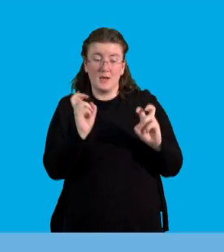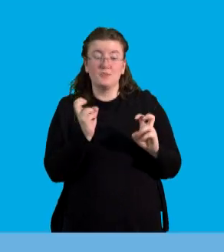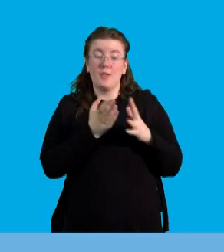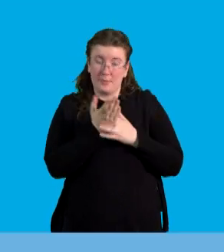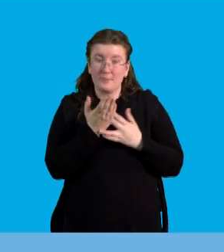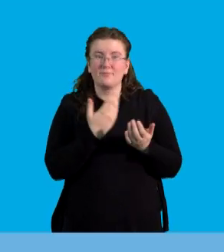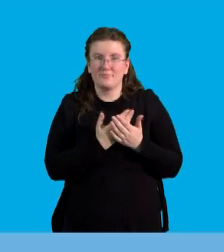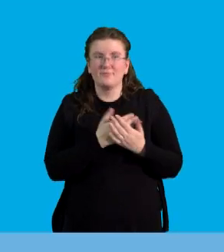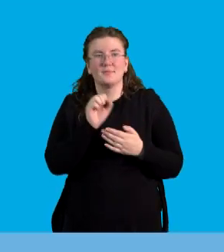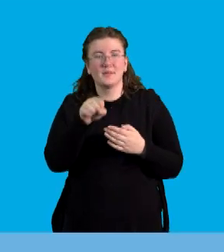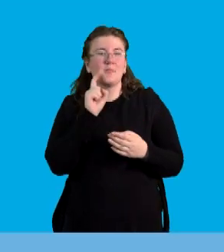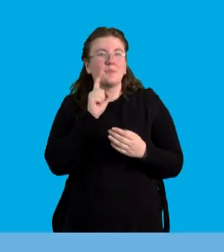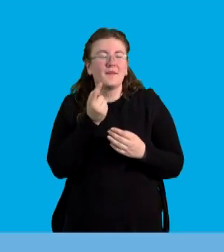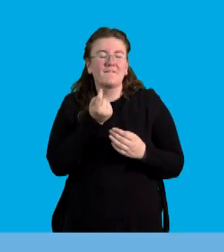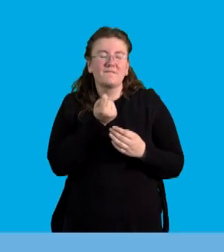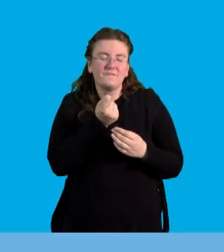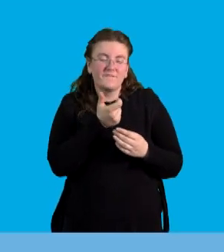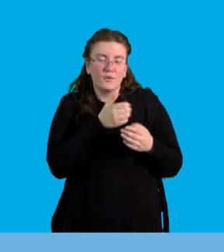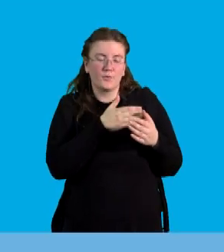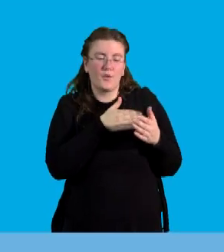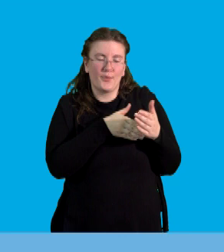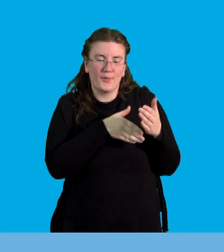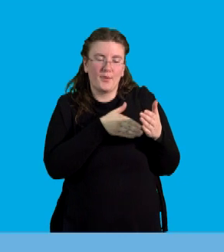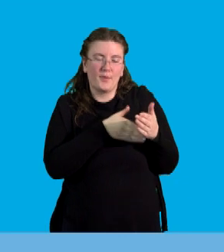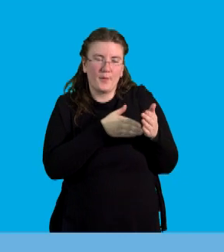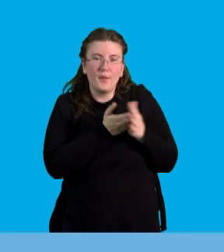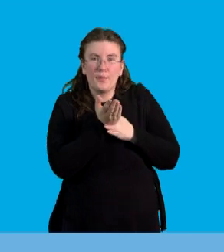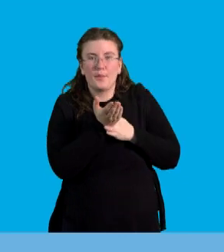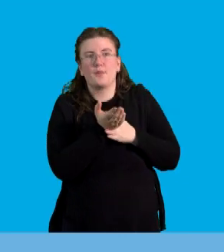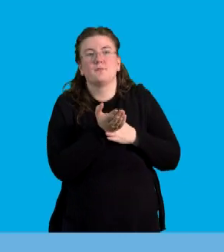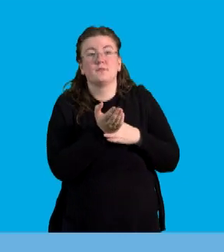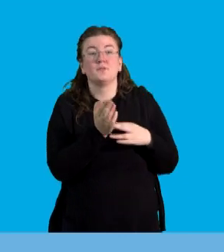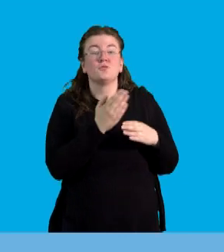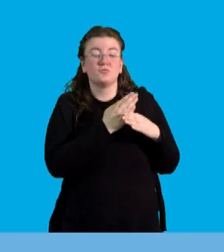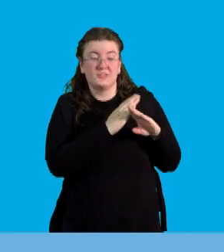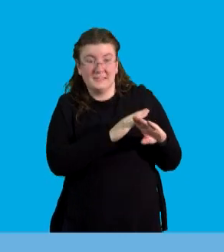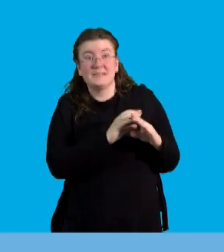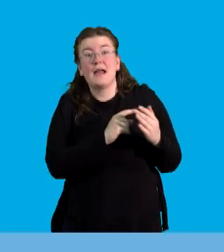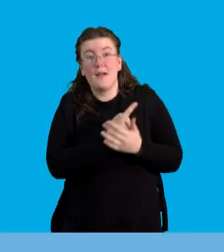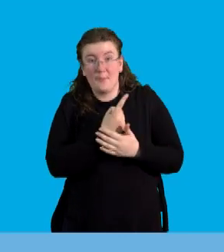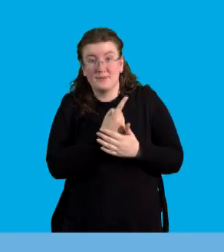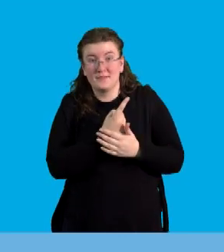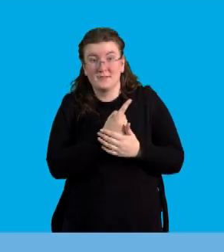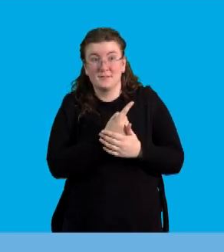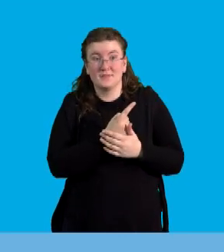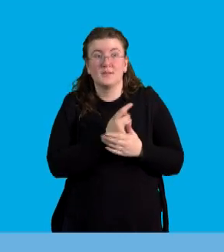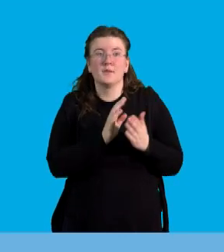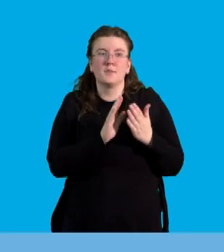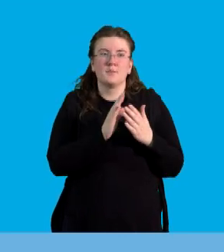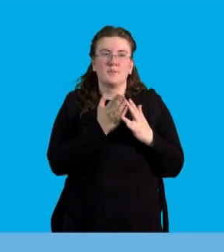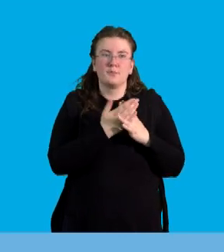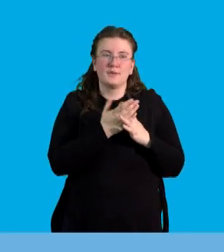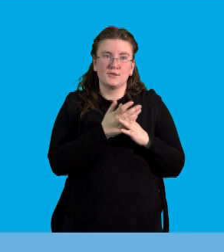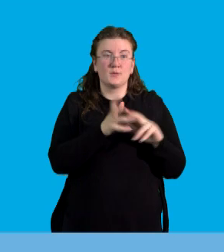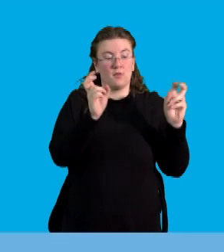them, there is still some bit of resistance which they have. And then when that happens, when there's that resistance between the